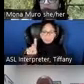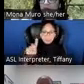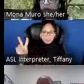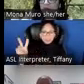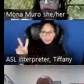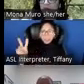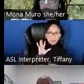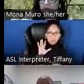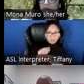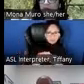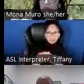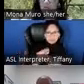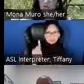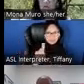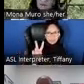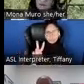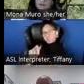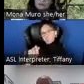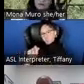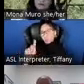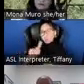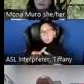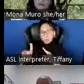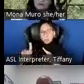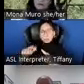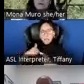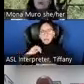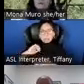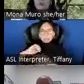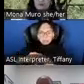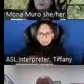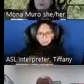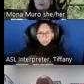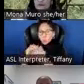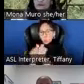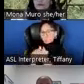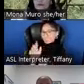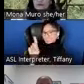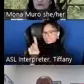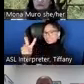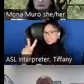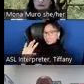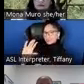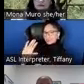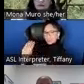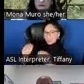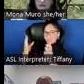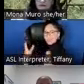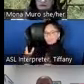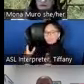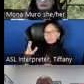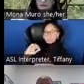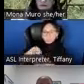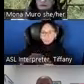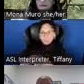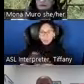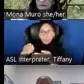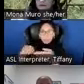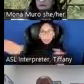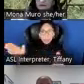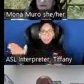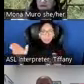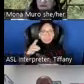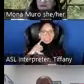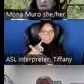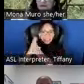have partnered with DV providers, with legal services advocates, with public defenders. And get DV providers